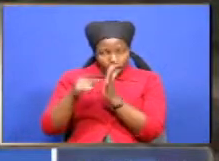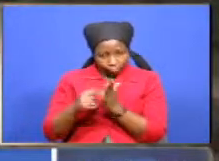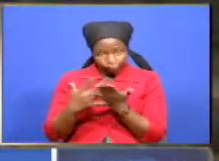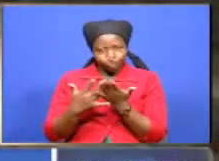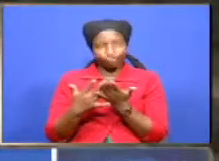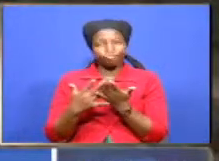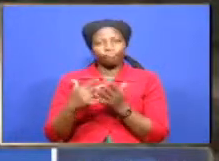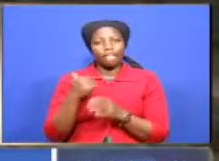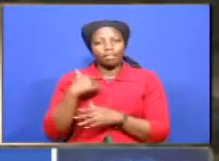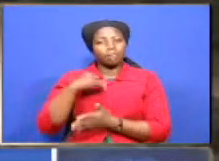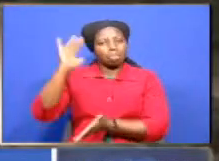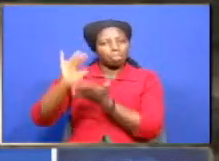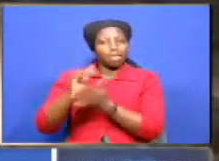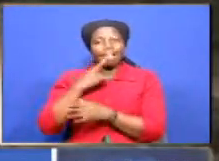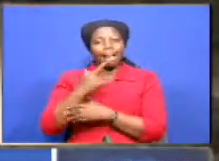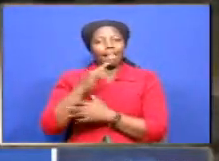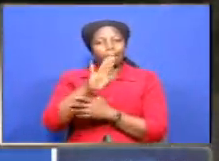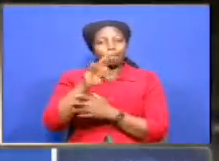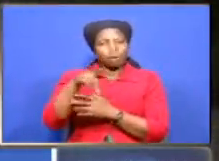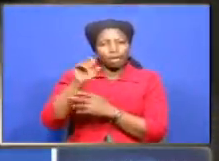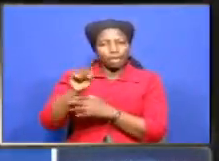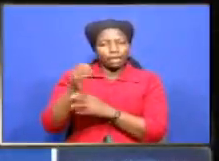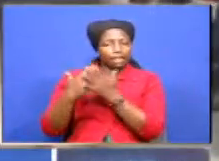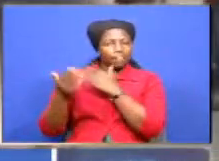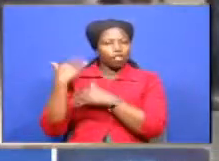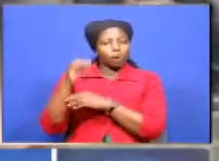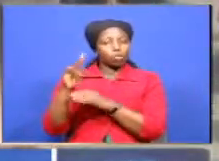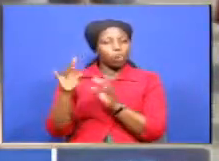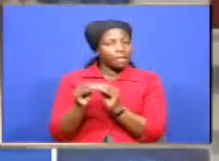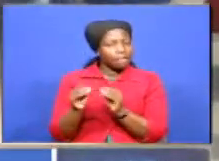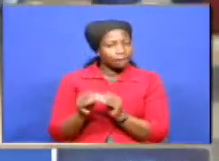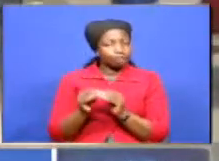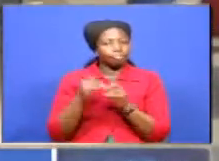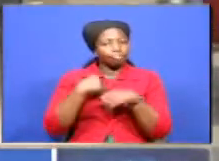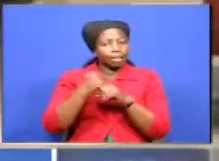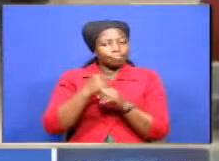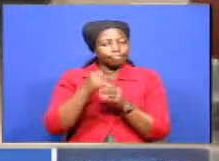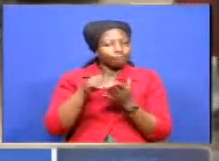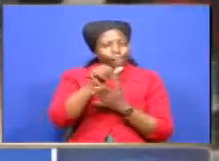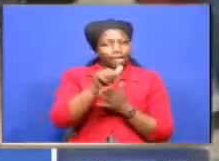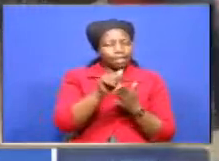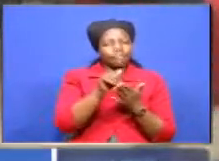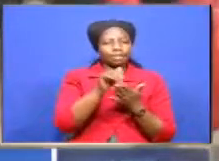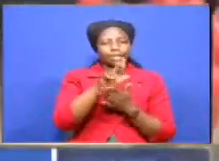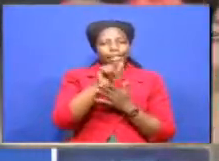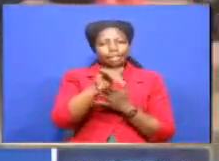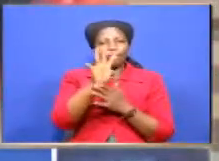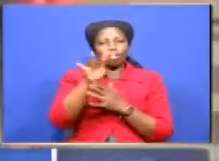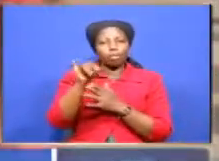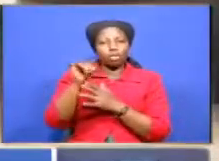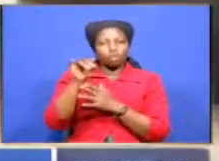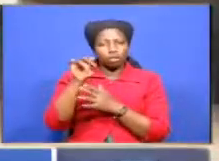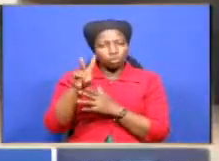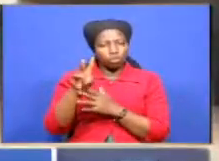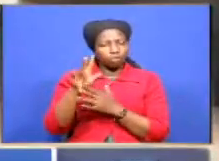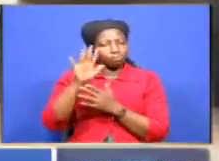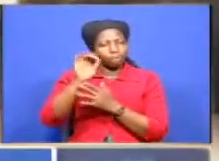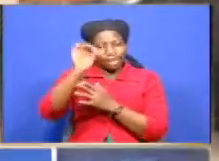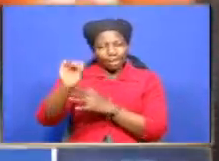100 BPS at each of the previous two meetings, taking the repurchase rate to 4.25%, its lowest level since